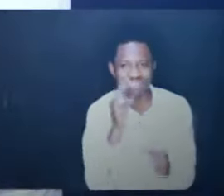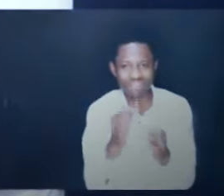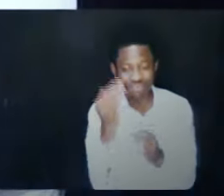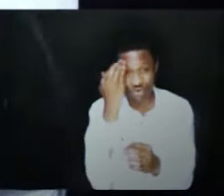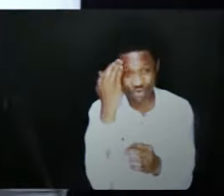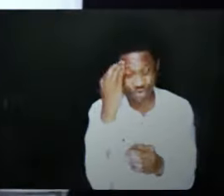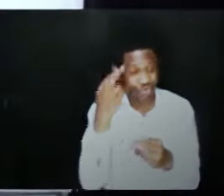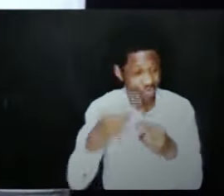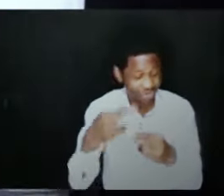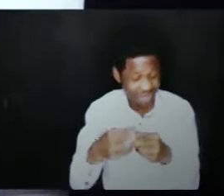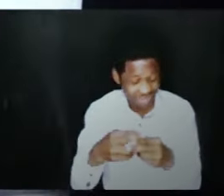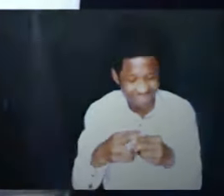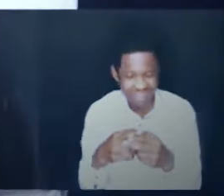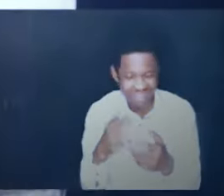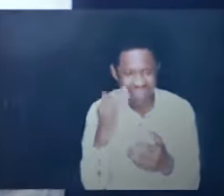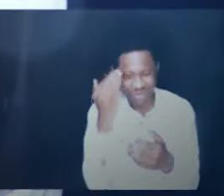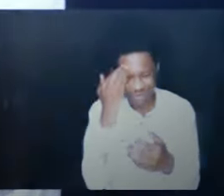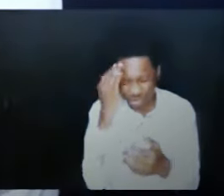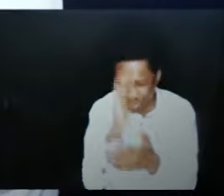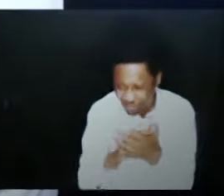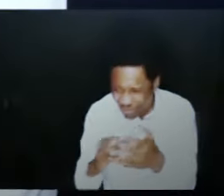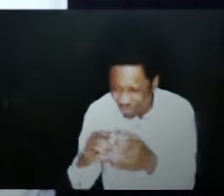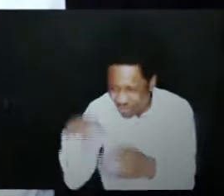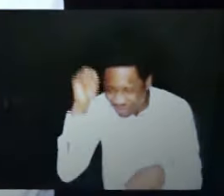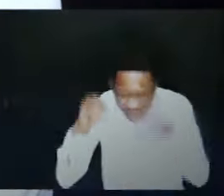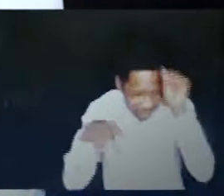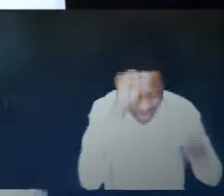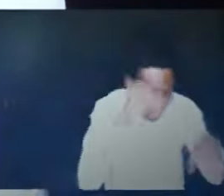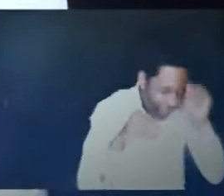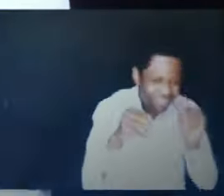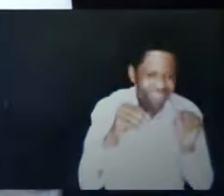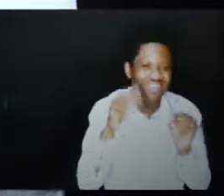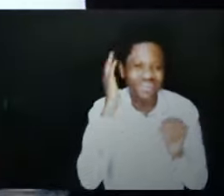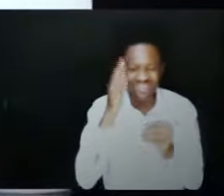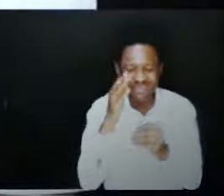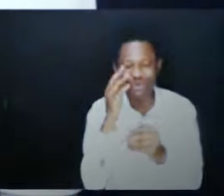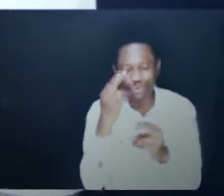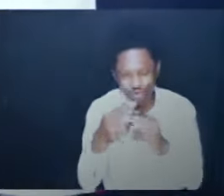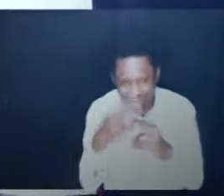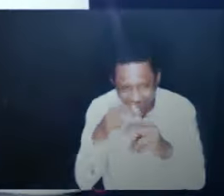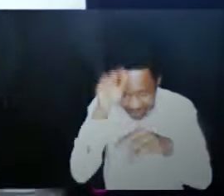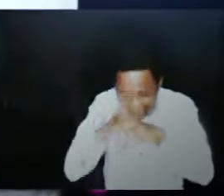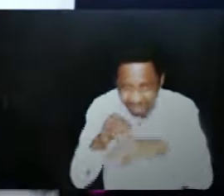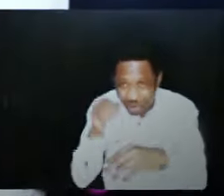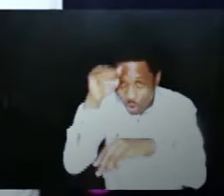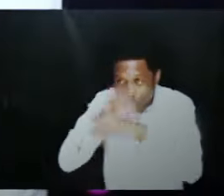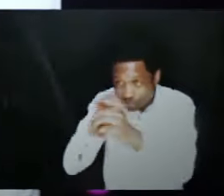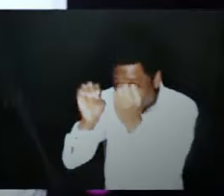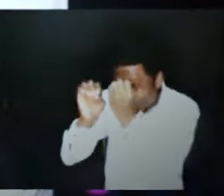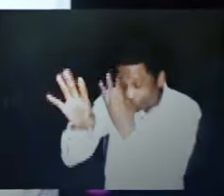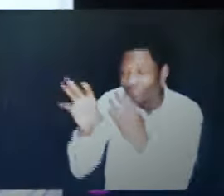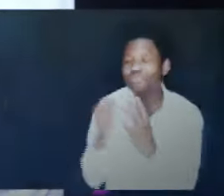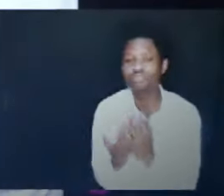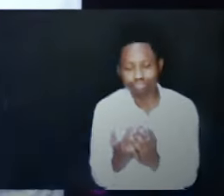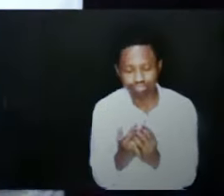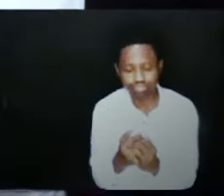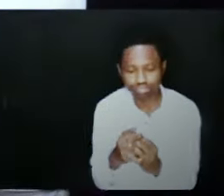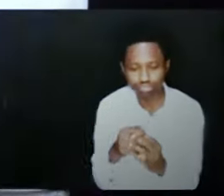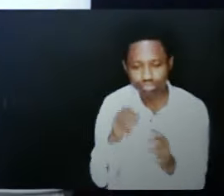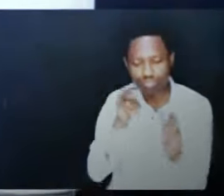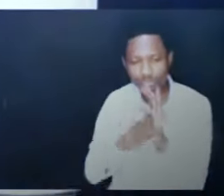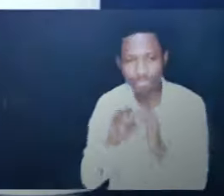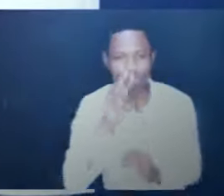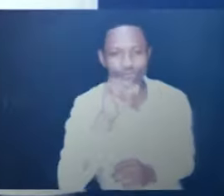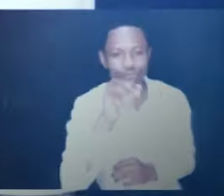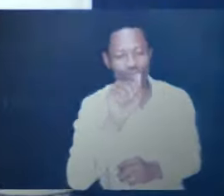sure people are just going off. They are going off camera. Yeah, but Matthew